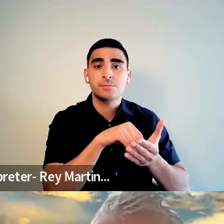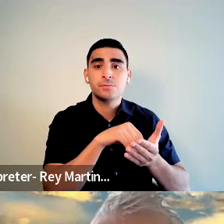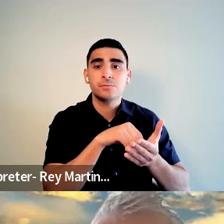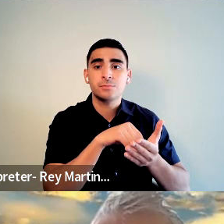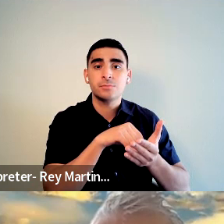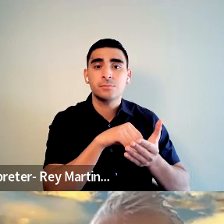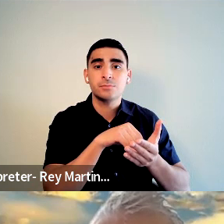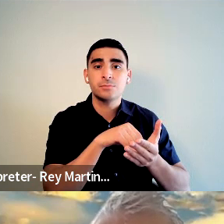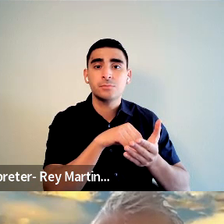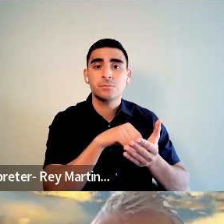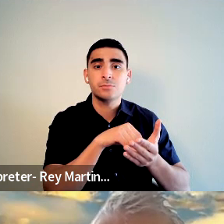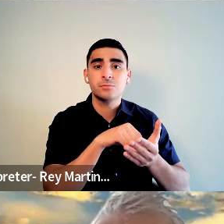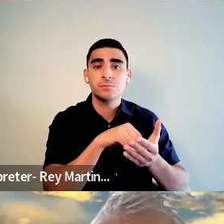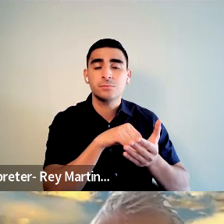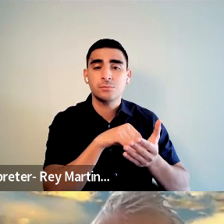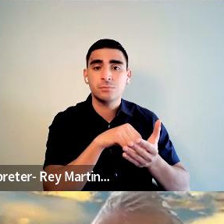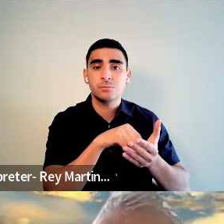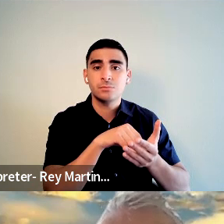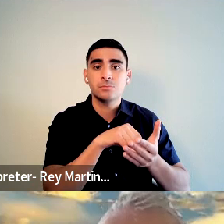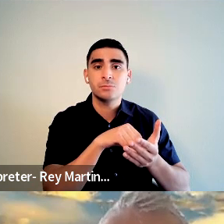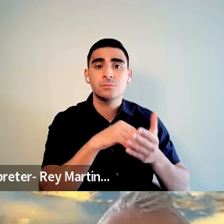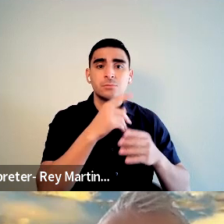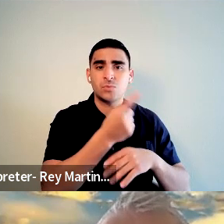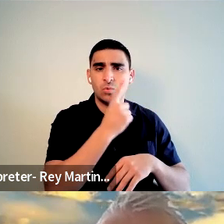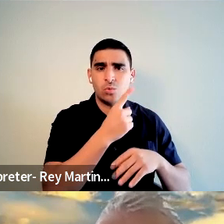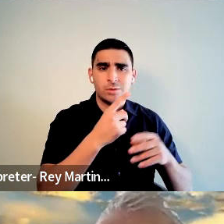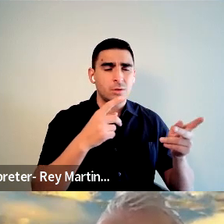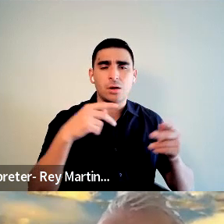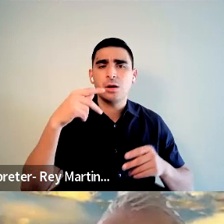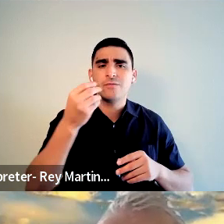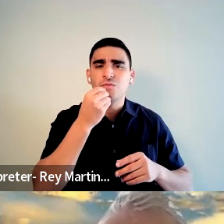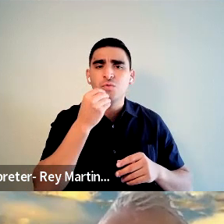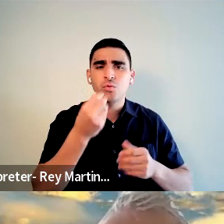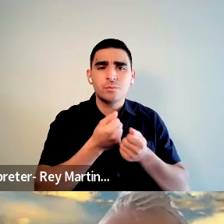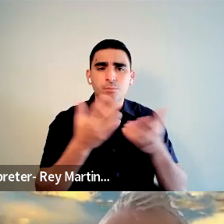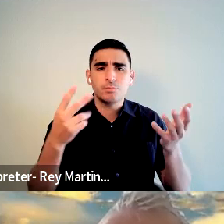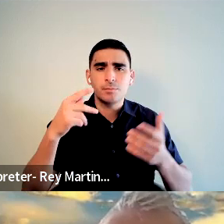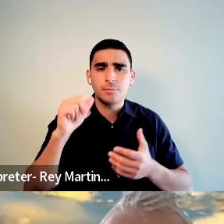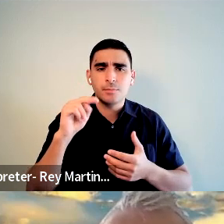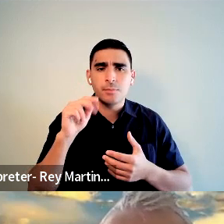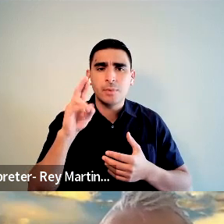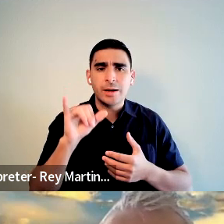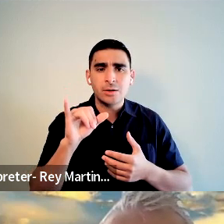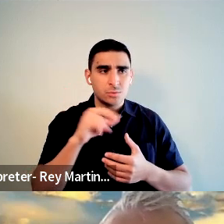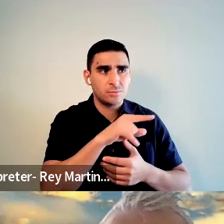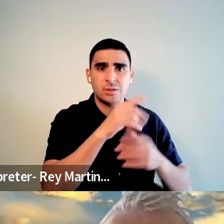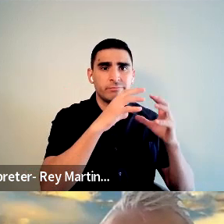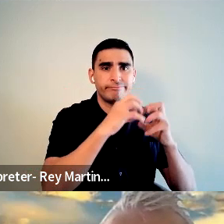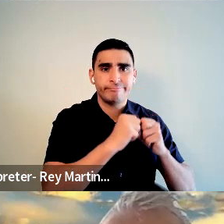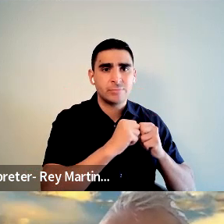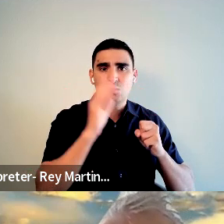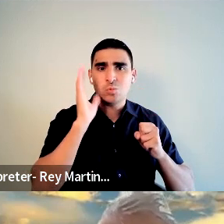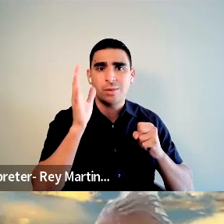which is being demolished. The pantry is losing their home. There is no existing buildings to go